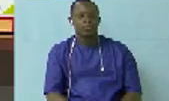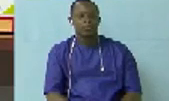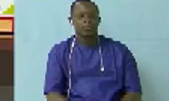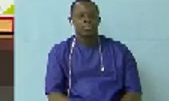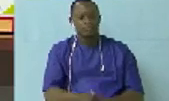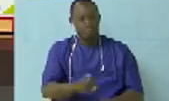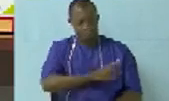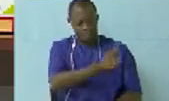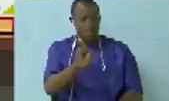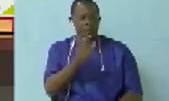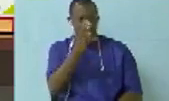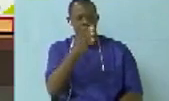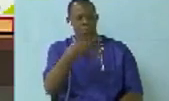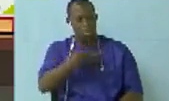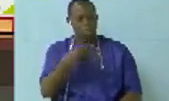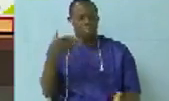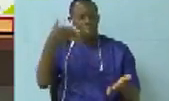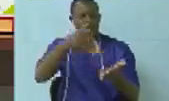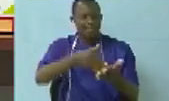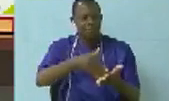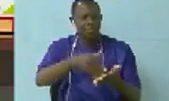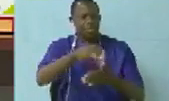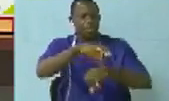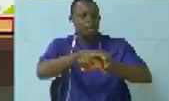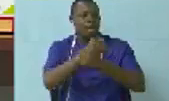there to arrest me. Iko inatantele muta.